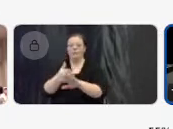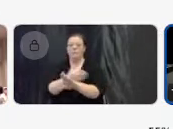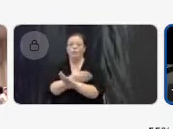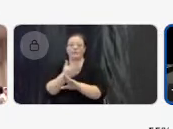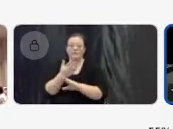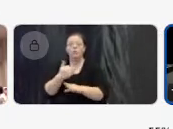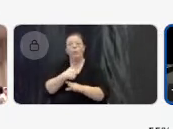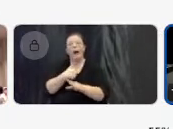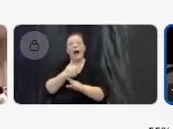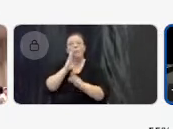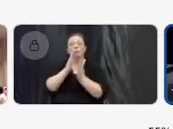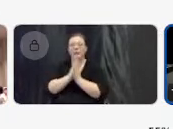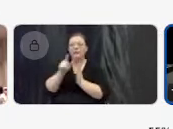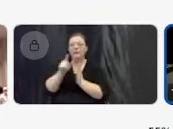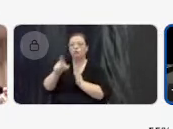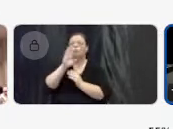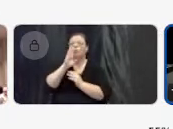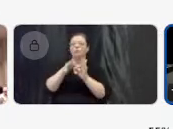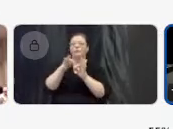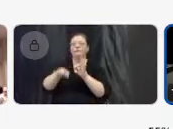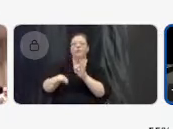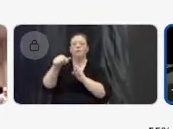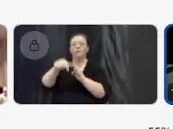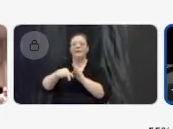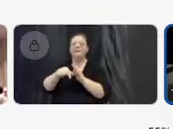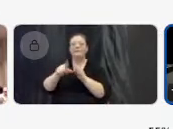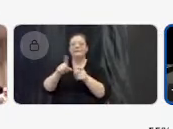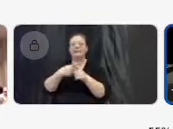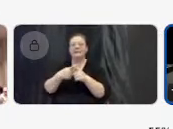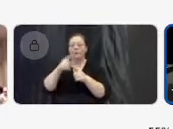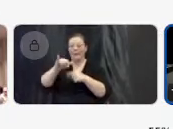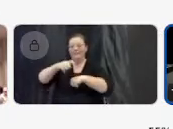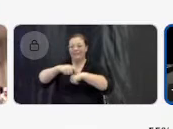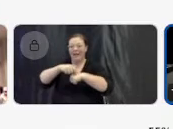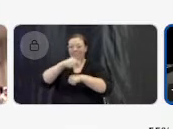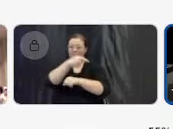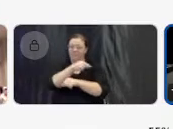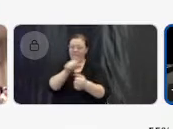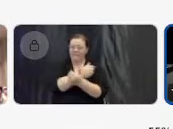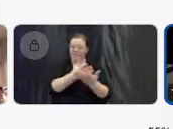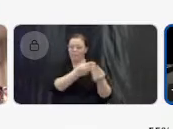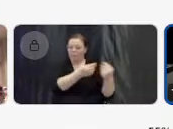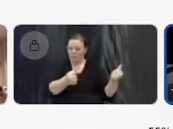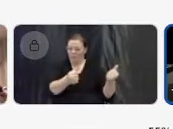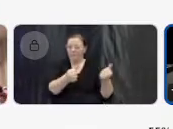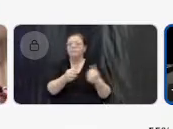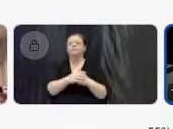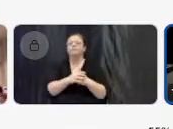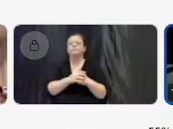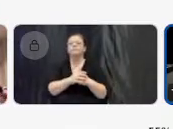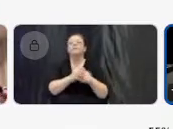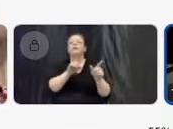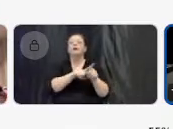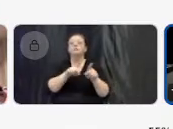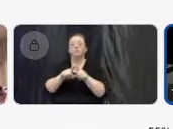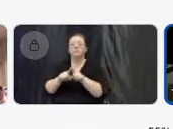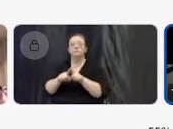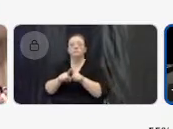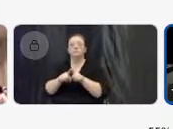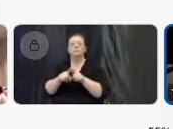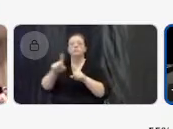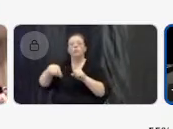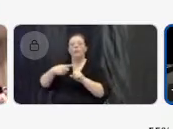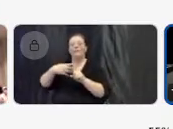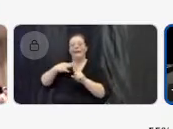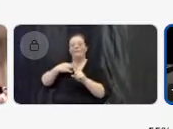So I pray that you will defer this matter until such time as that matter is resolved. Then in addition, when the applicant